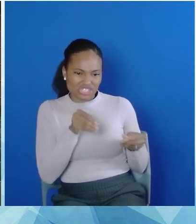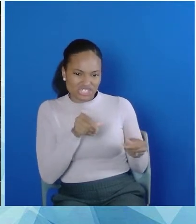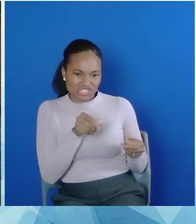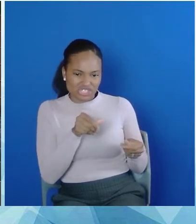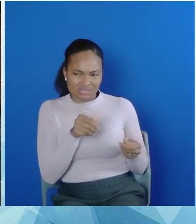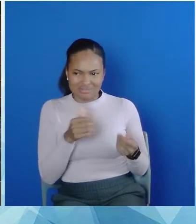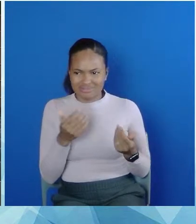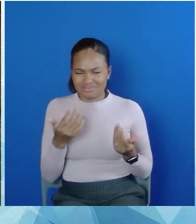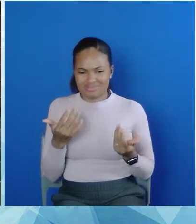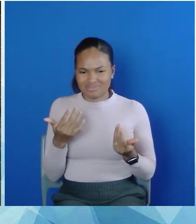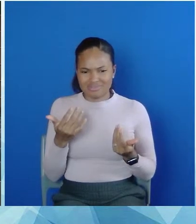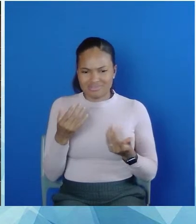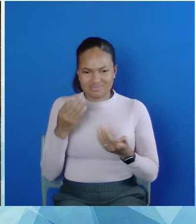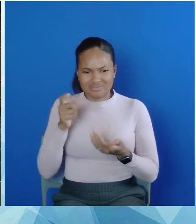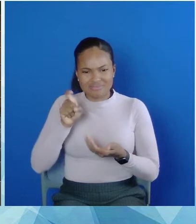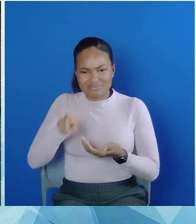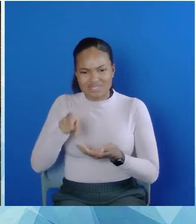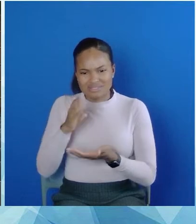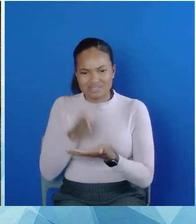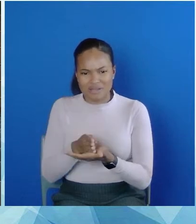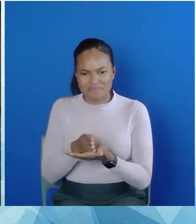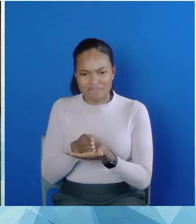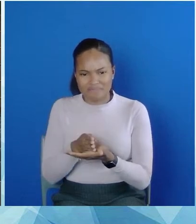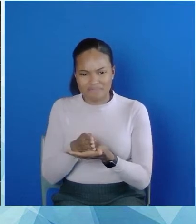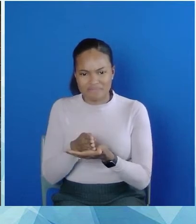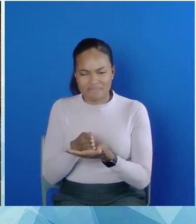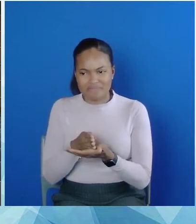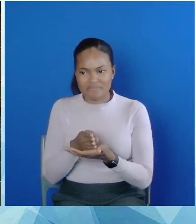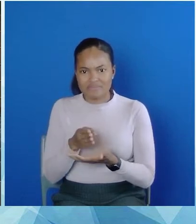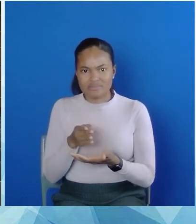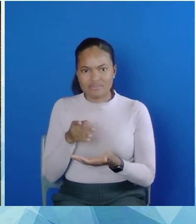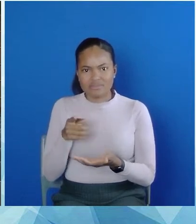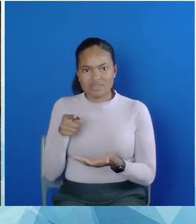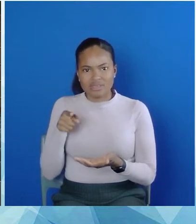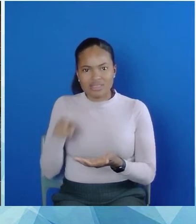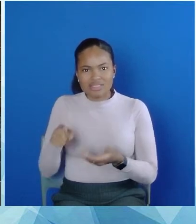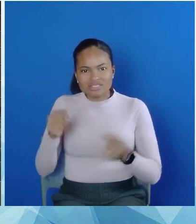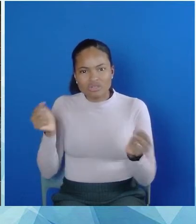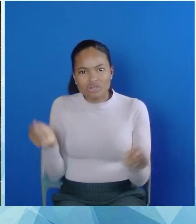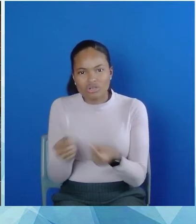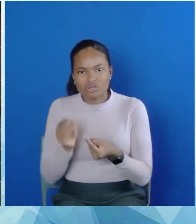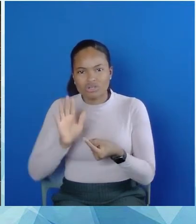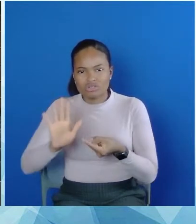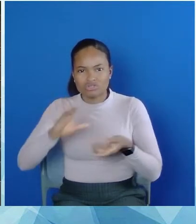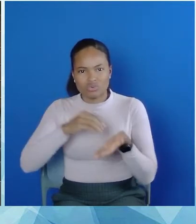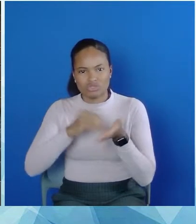has to stop. This is hurting your students.